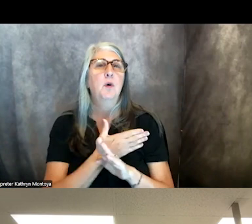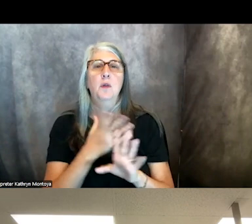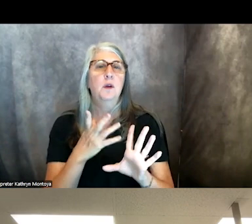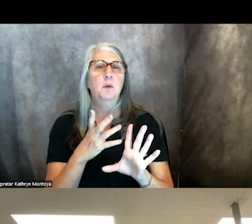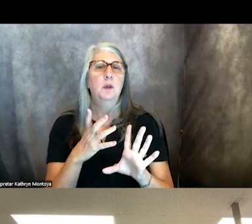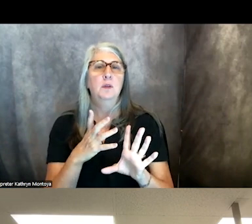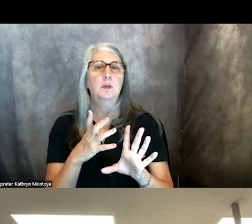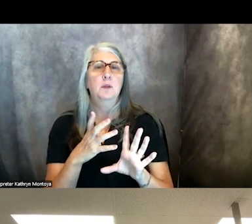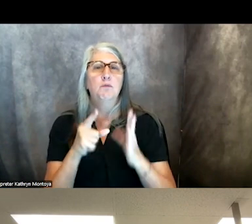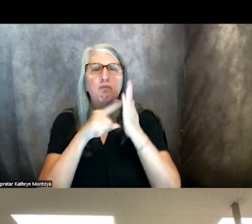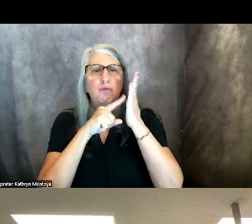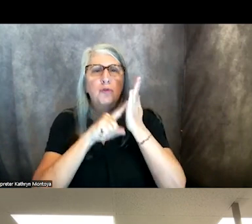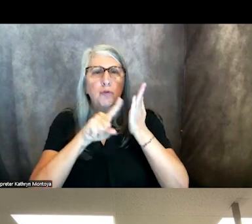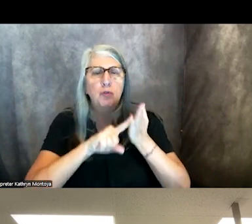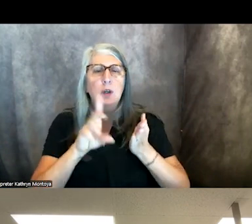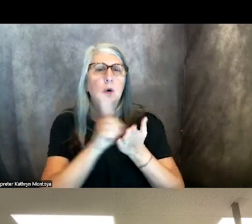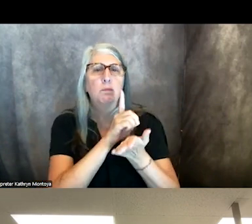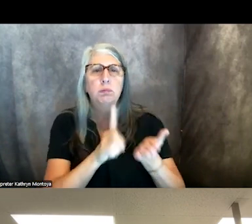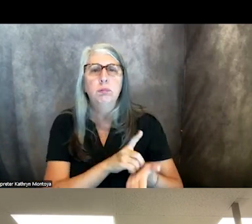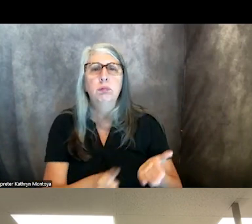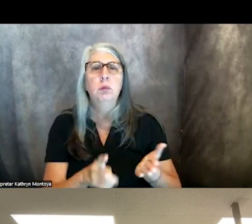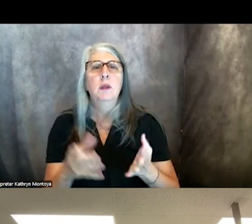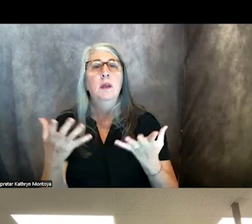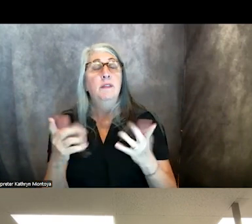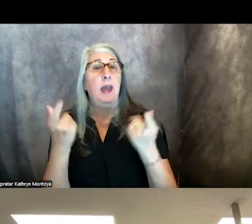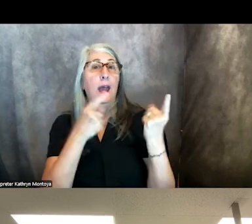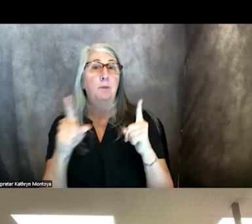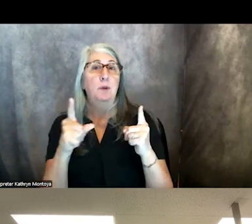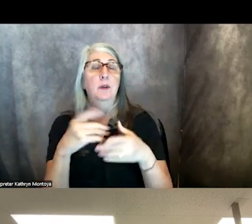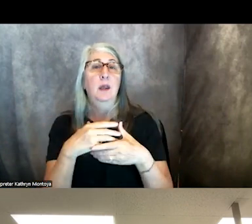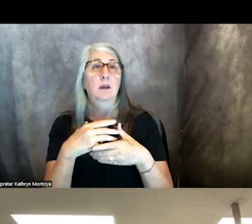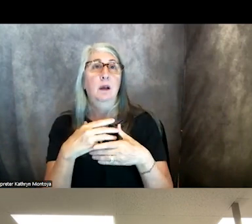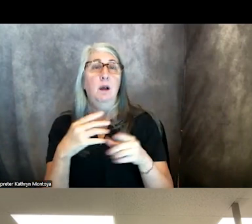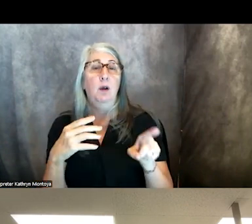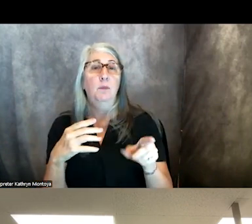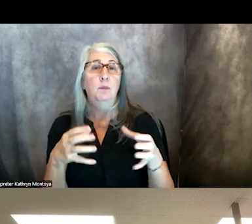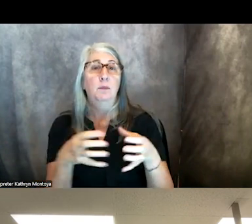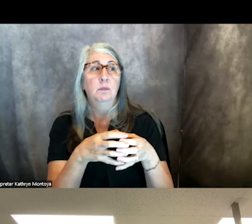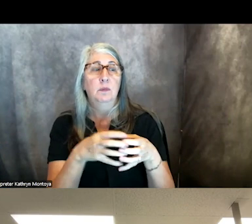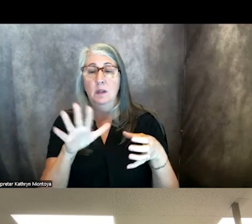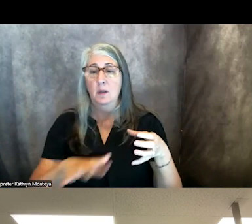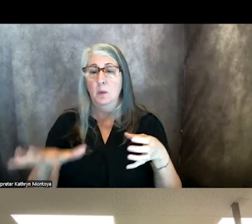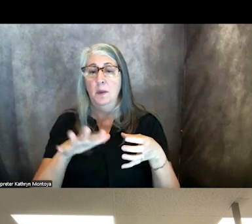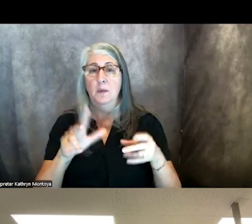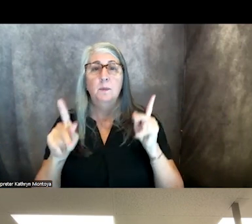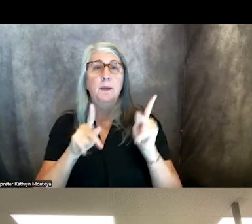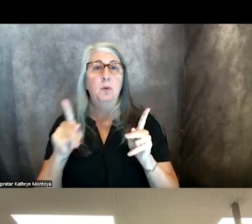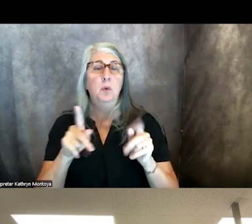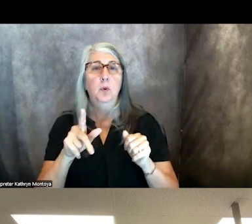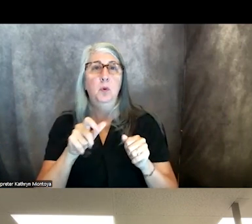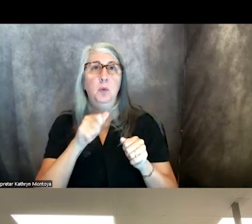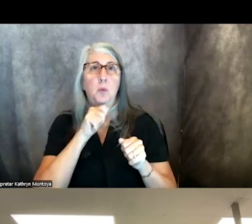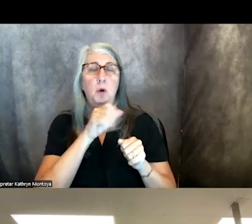in our communities. Folks that existed outside the gender binary and did not participate in